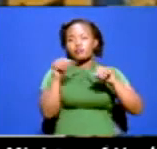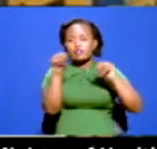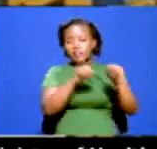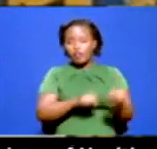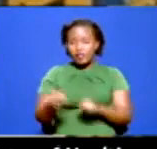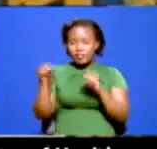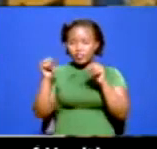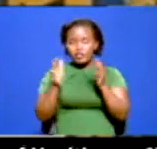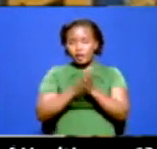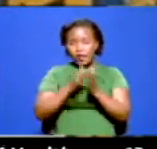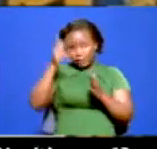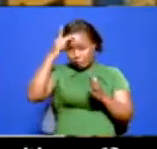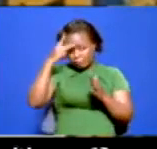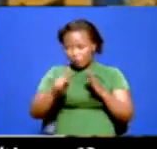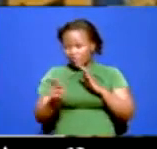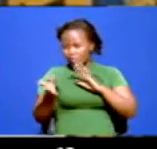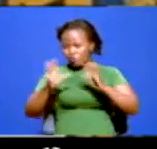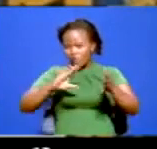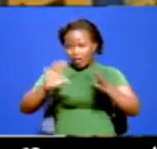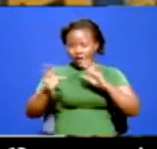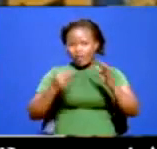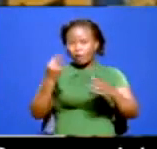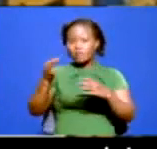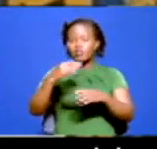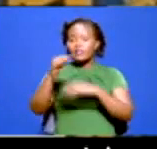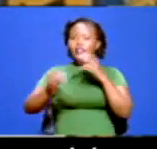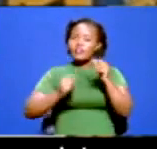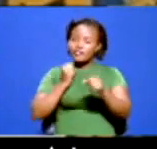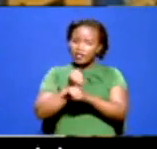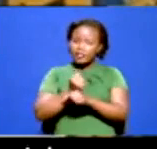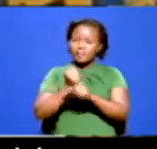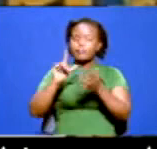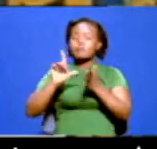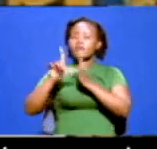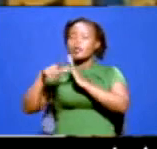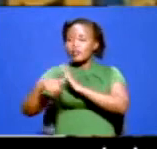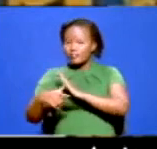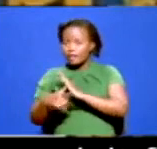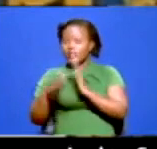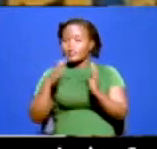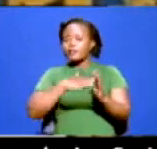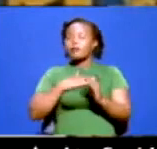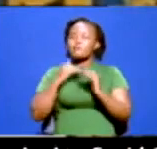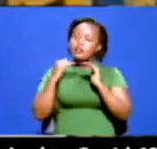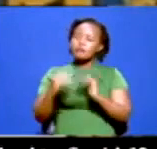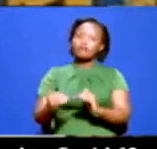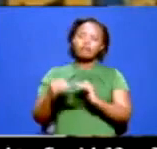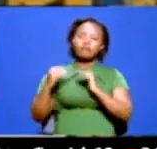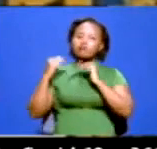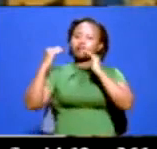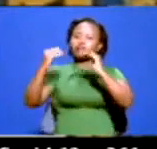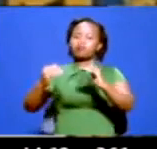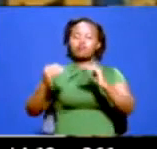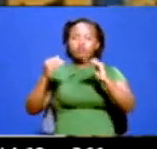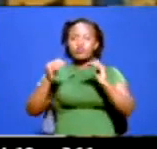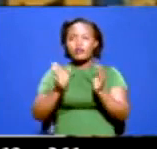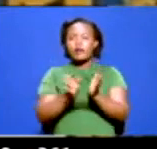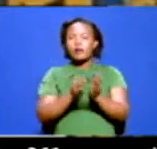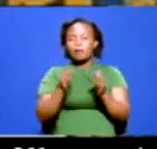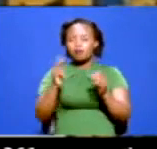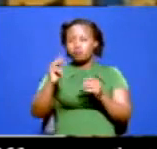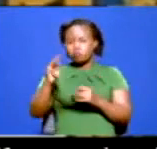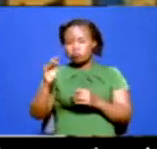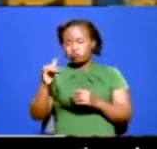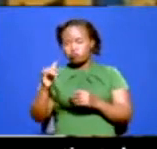for close to 3 years. And later on, I rose to the rank of Major General and became